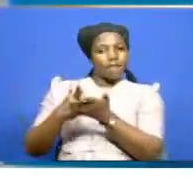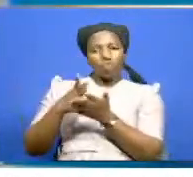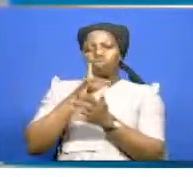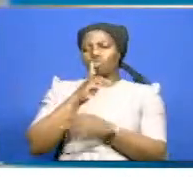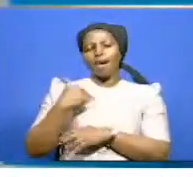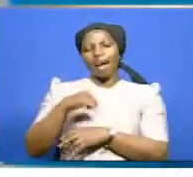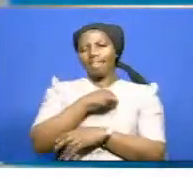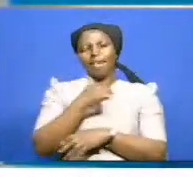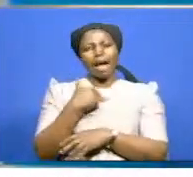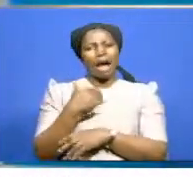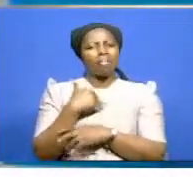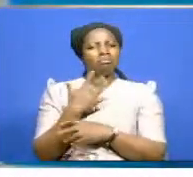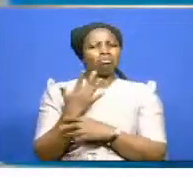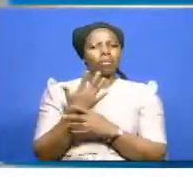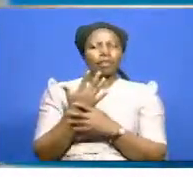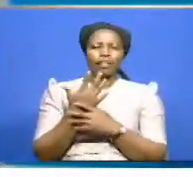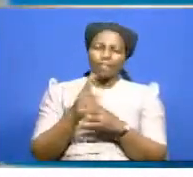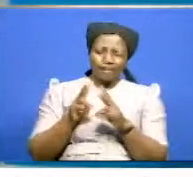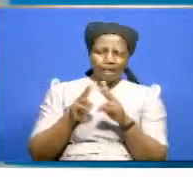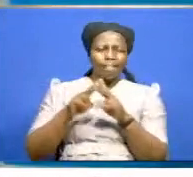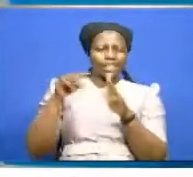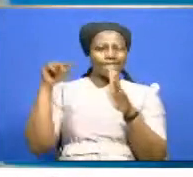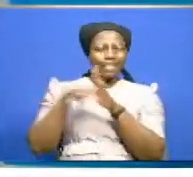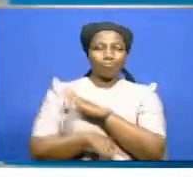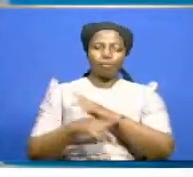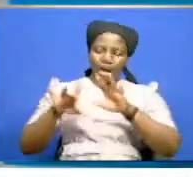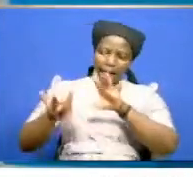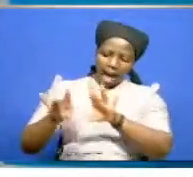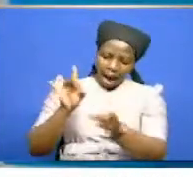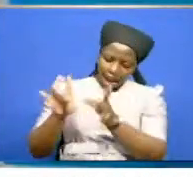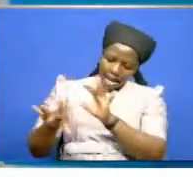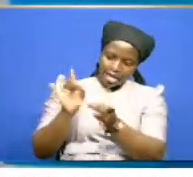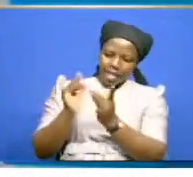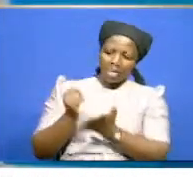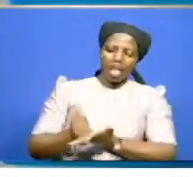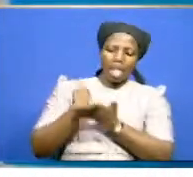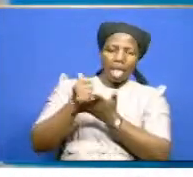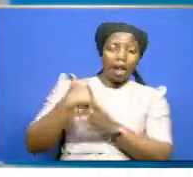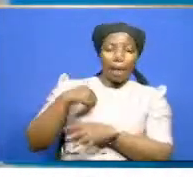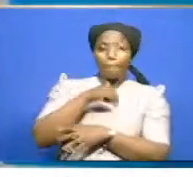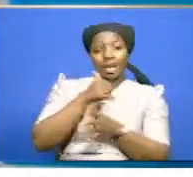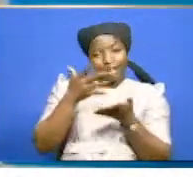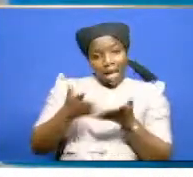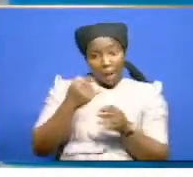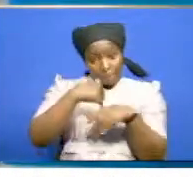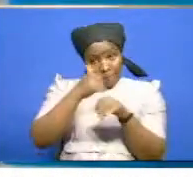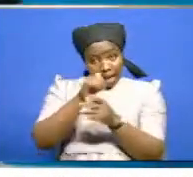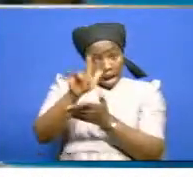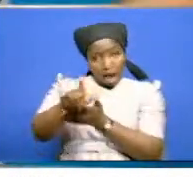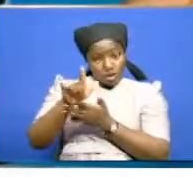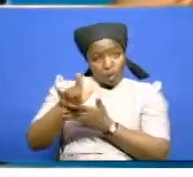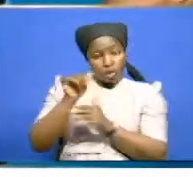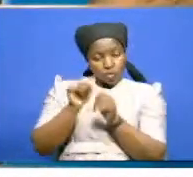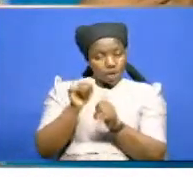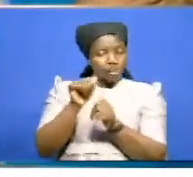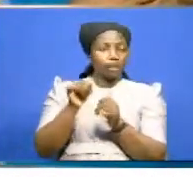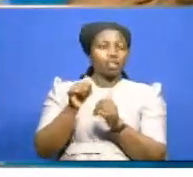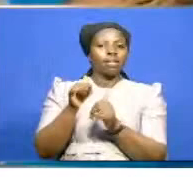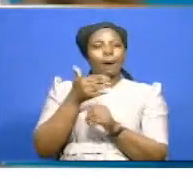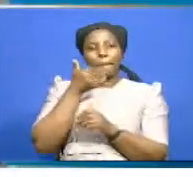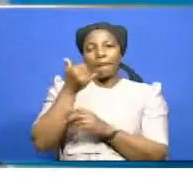very detailed analysis to help us now repackage a facility that suits lower